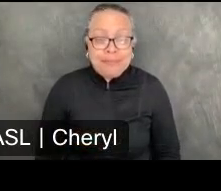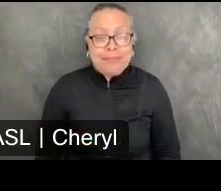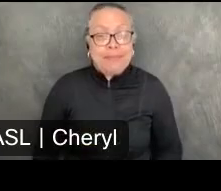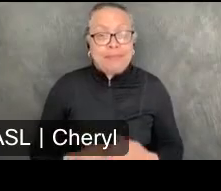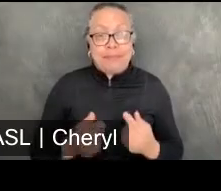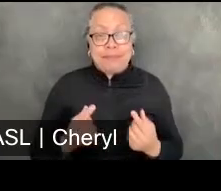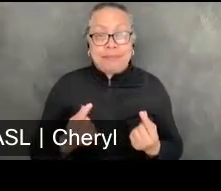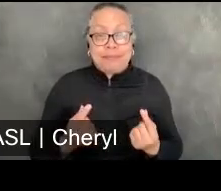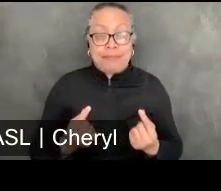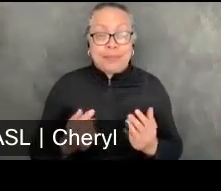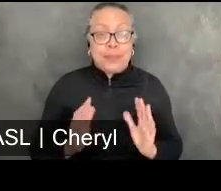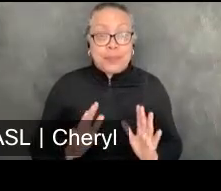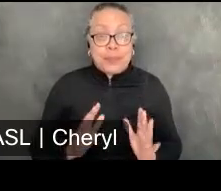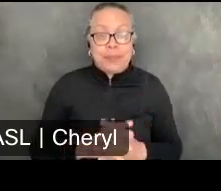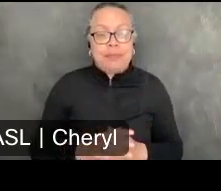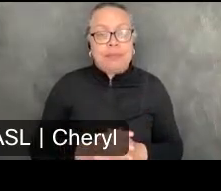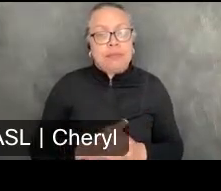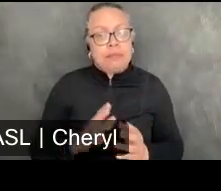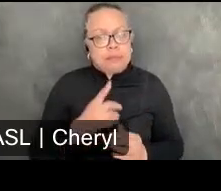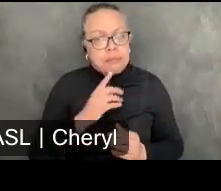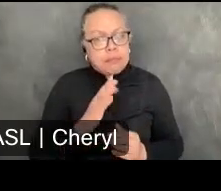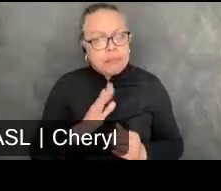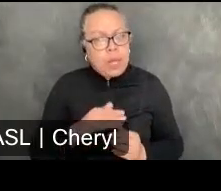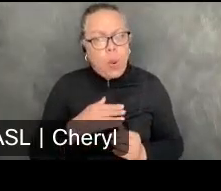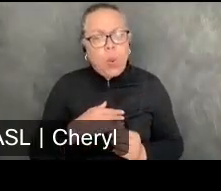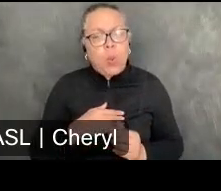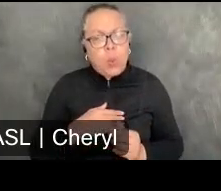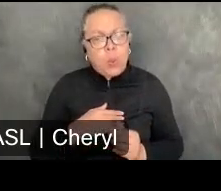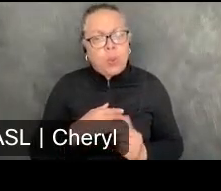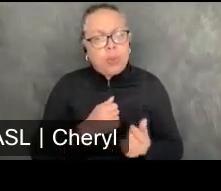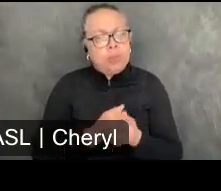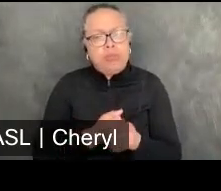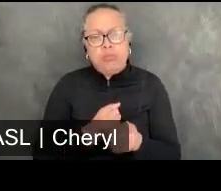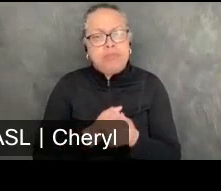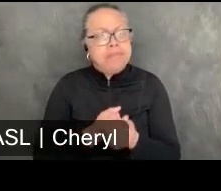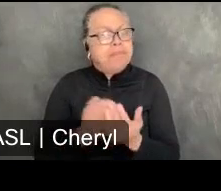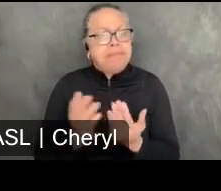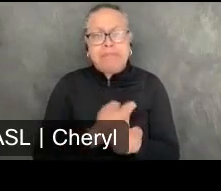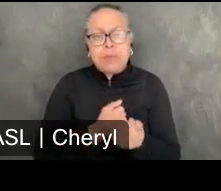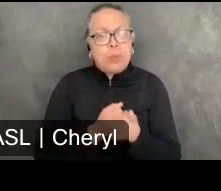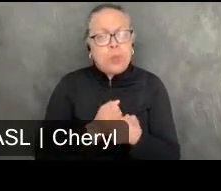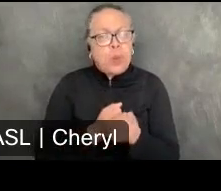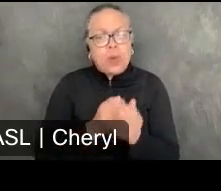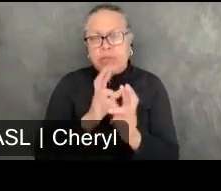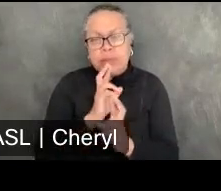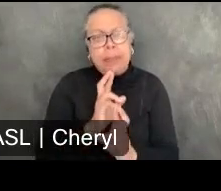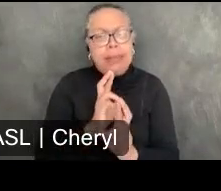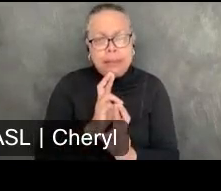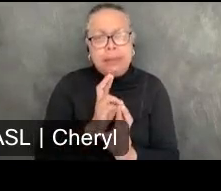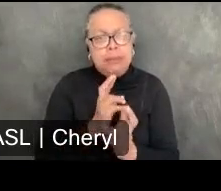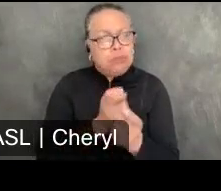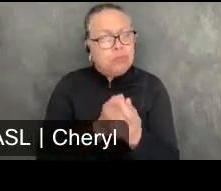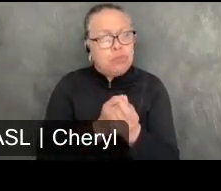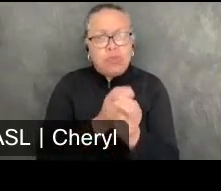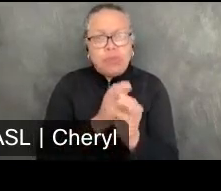do instead is express that unconditional support and respect while offering